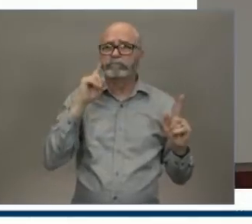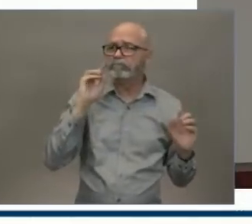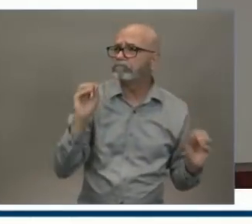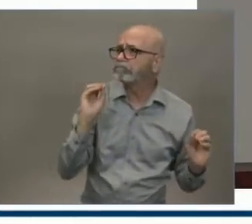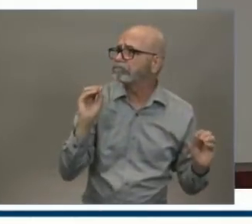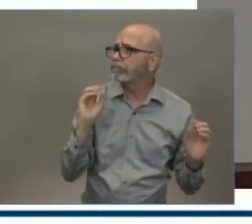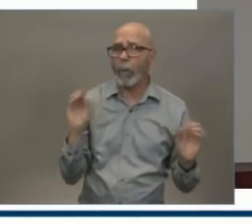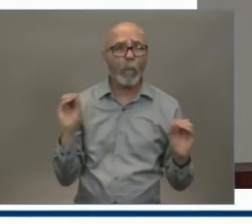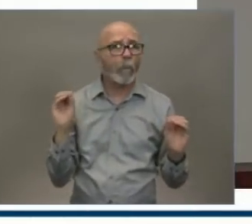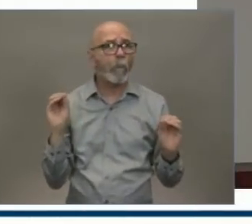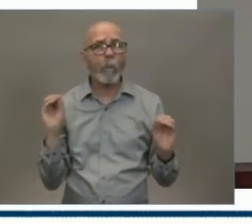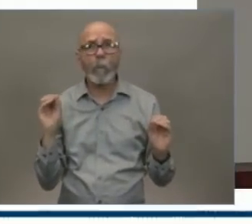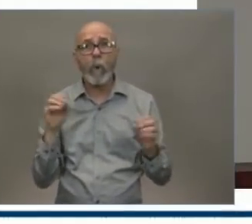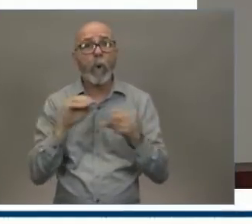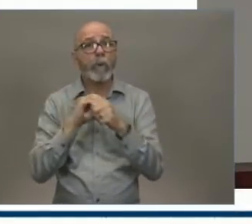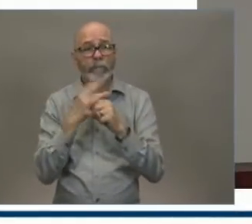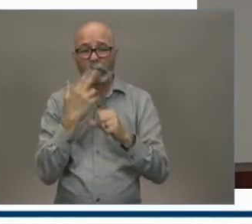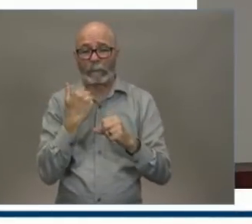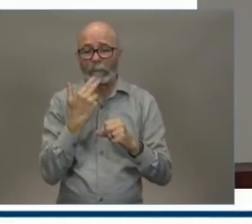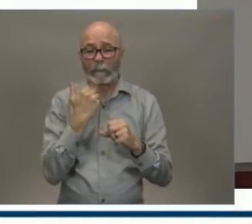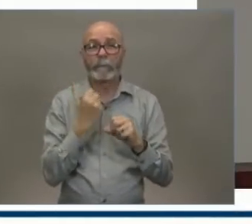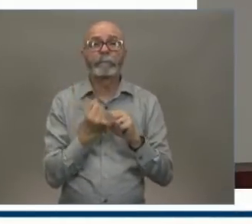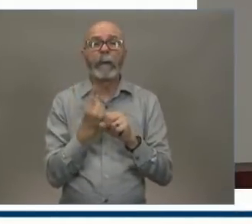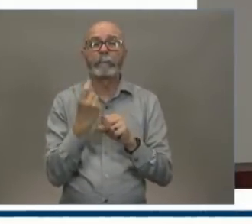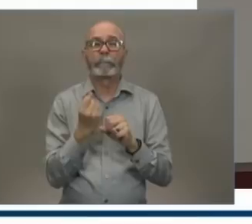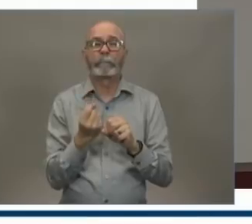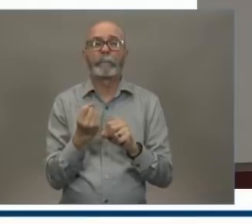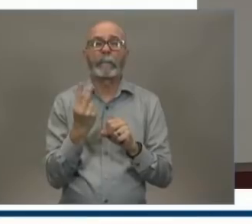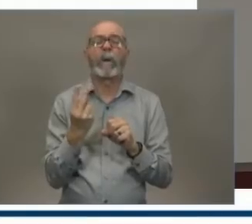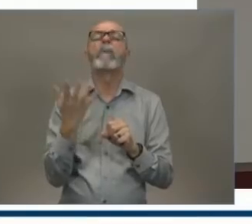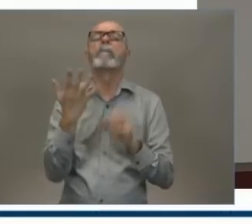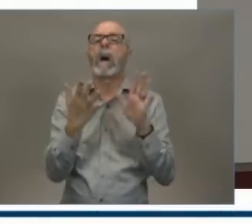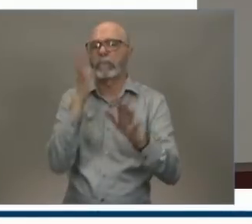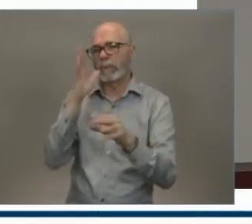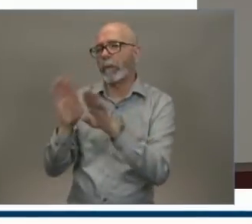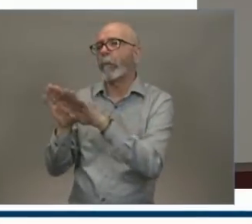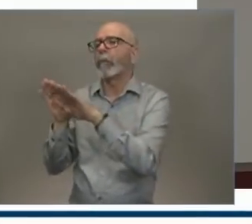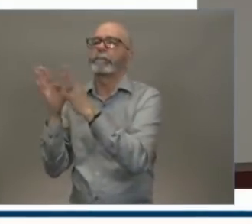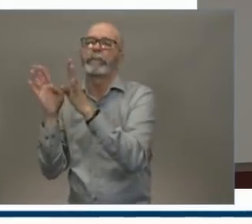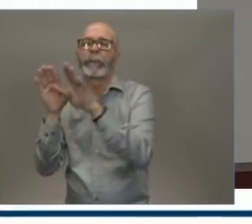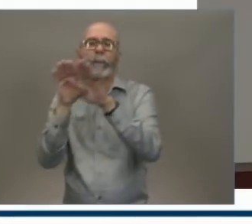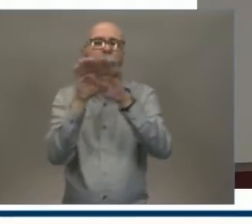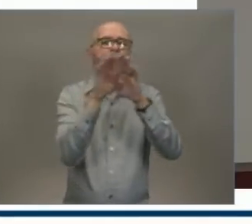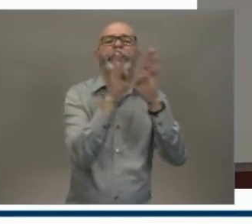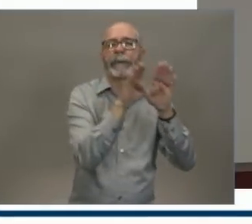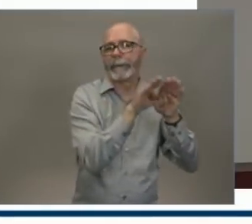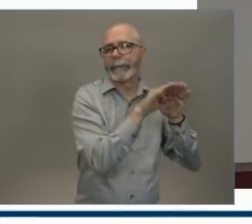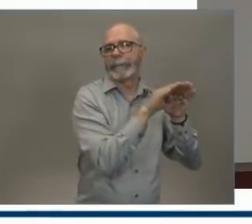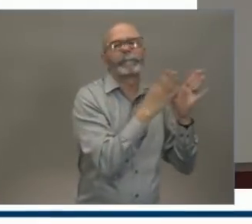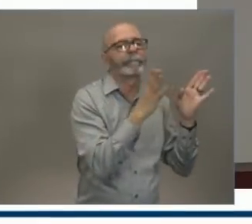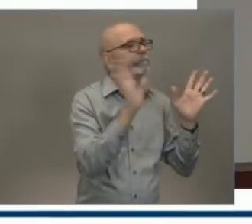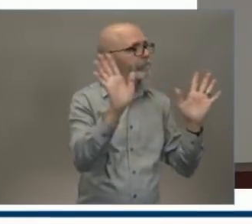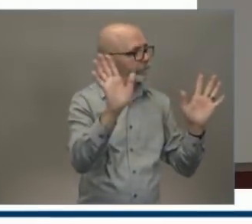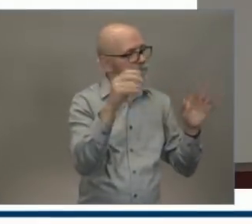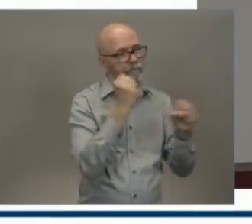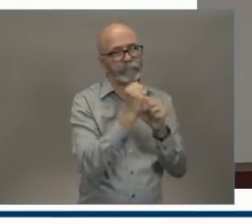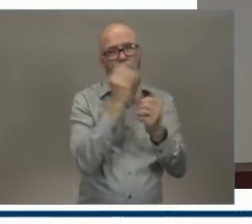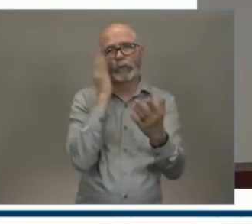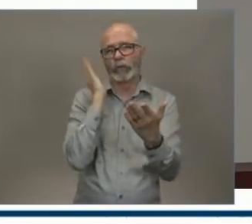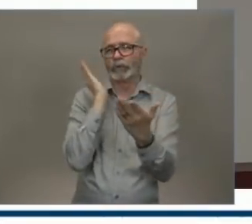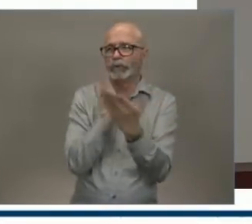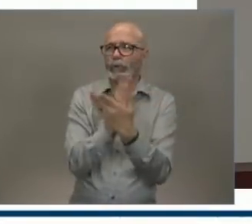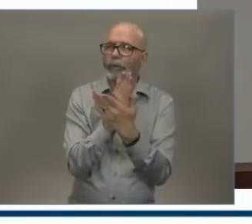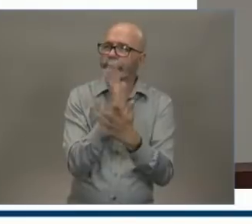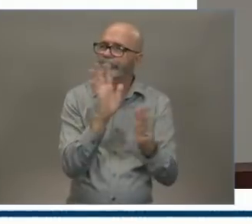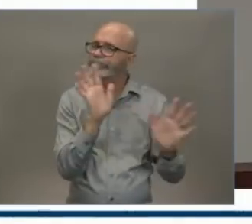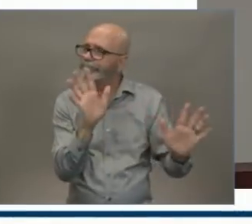open that up, we will do so. But it has to be at a time and place where we're safe. The second thing we're changing is we will be